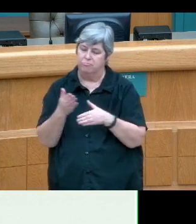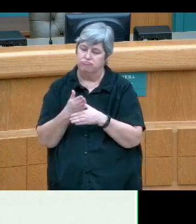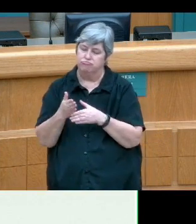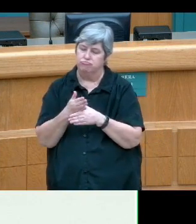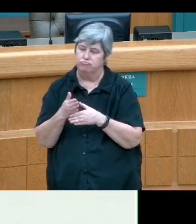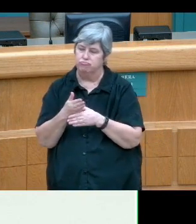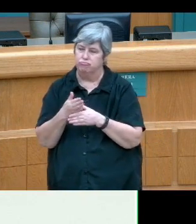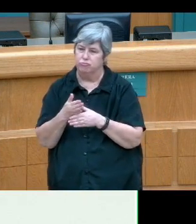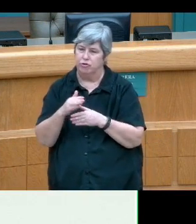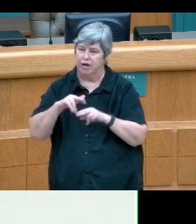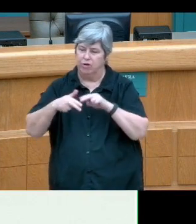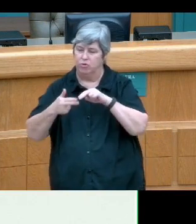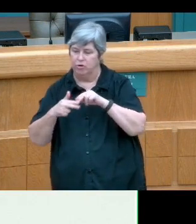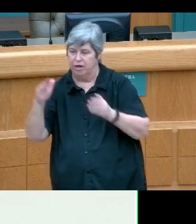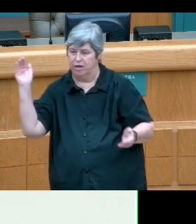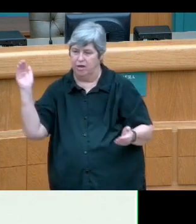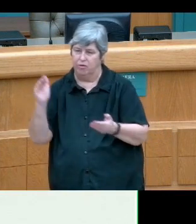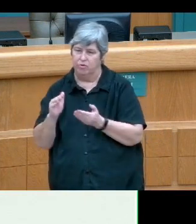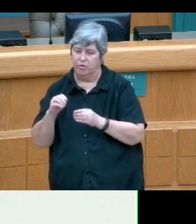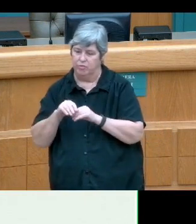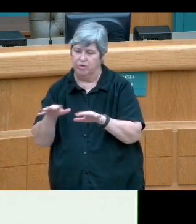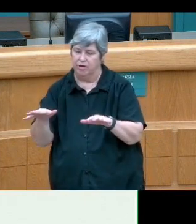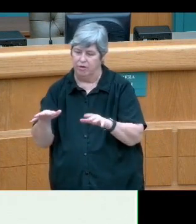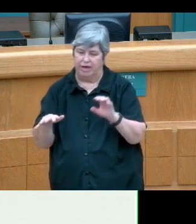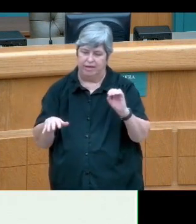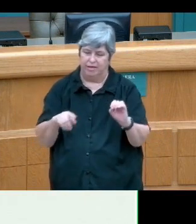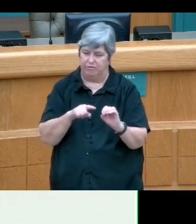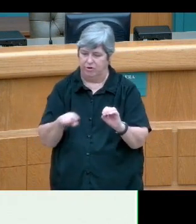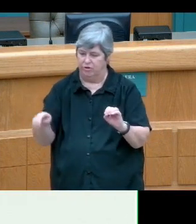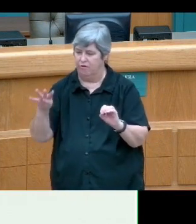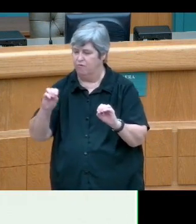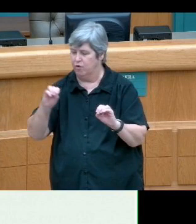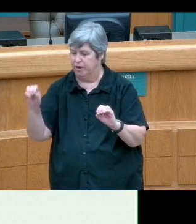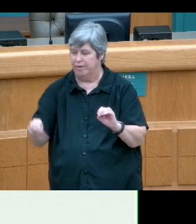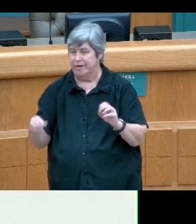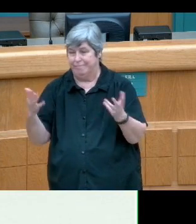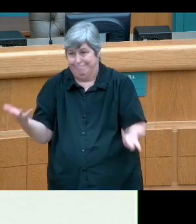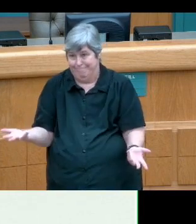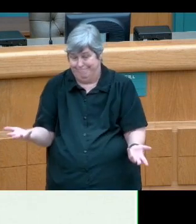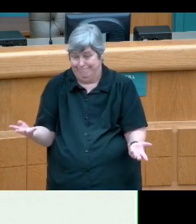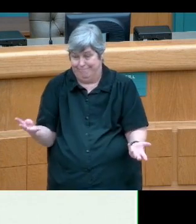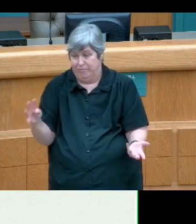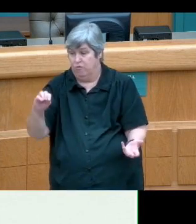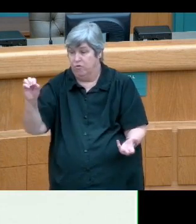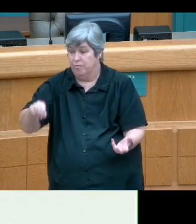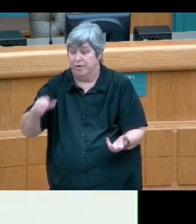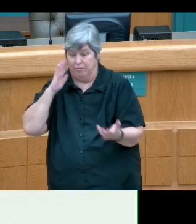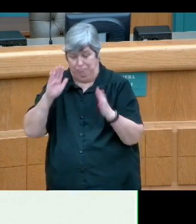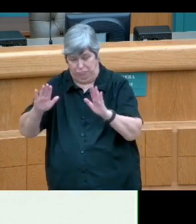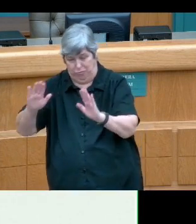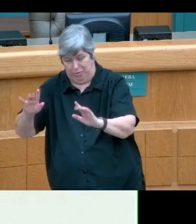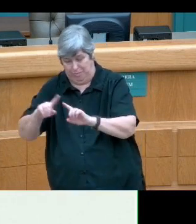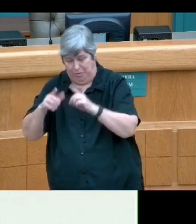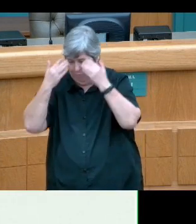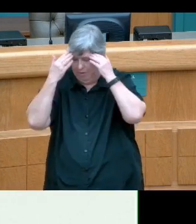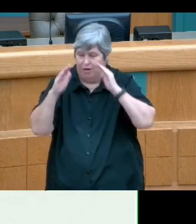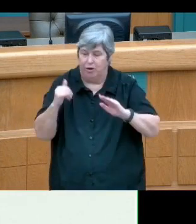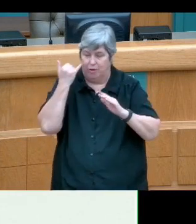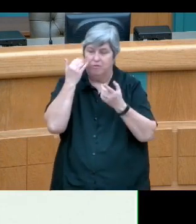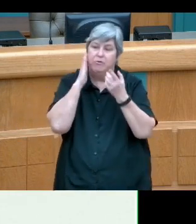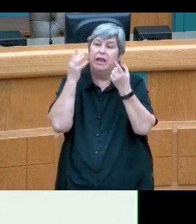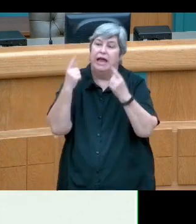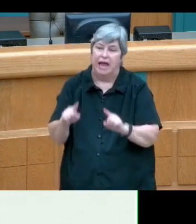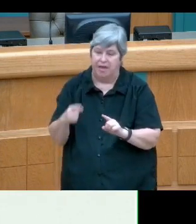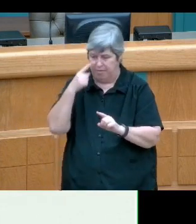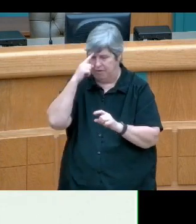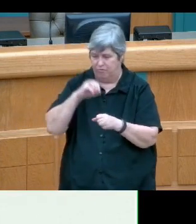of reduction in transmission rate is between 0 and 40%. If we get to 40%, that'd be really great, but we don't know if that's what it's going to